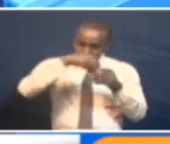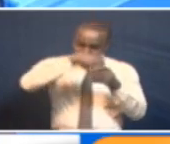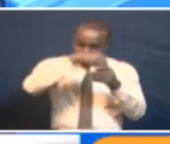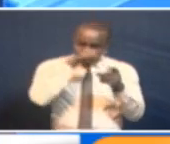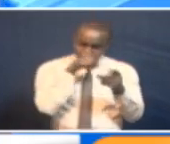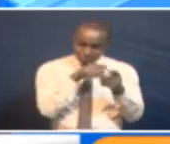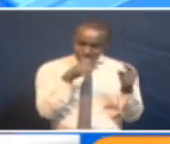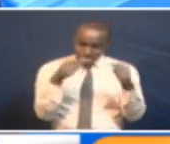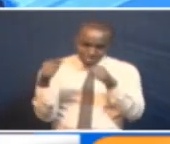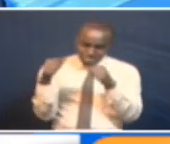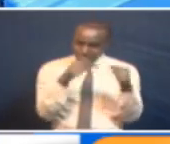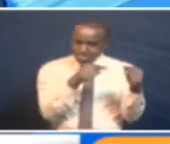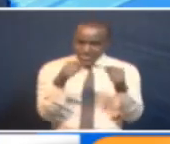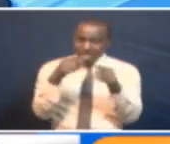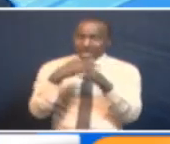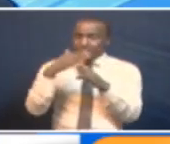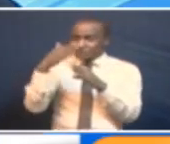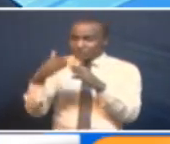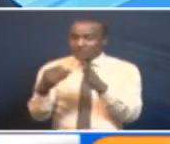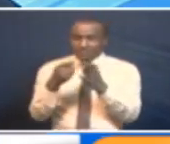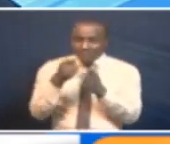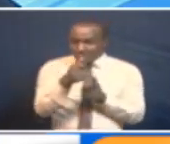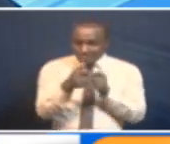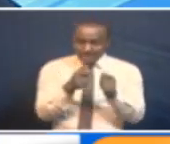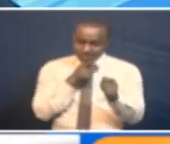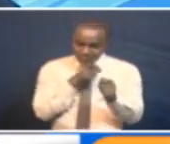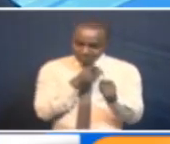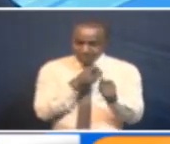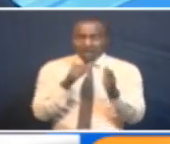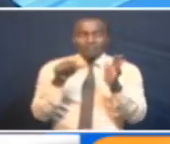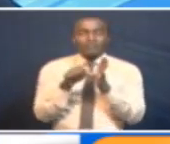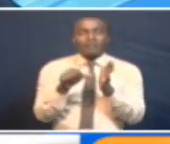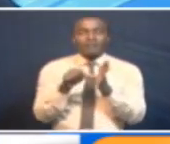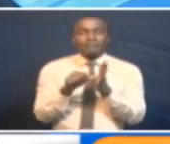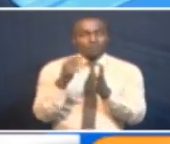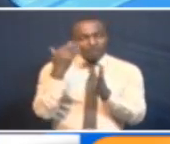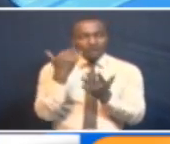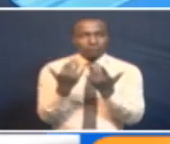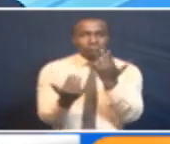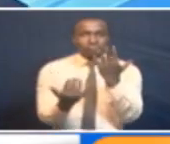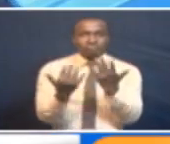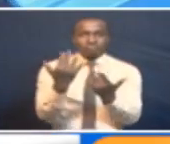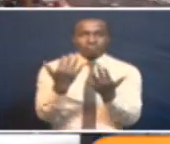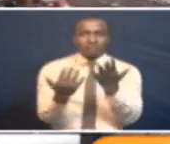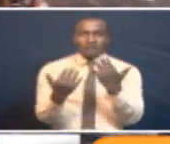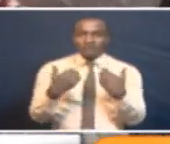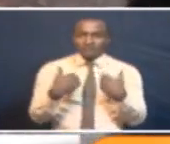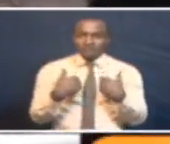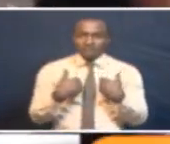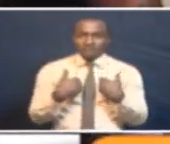as hefty insurance premiums, may be contributing to what is suspected to be arson attacks.